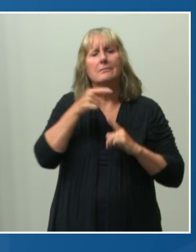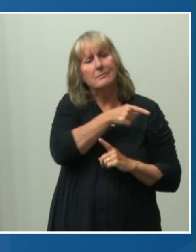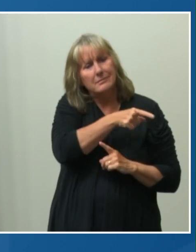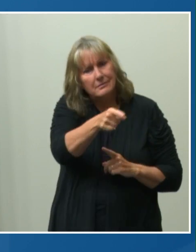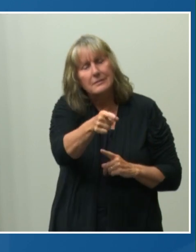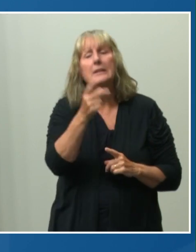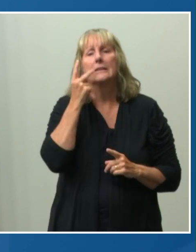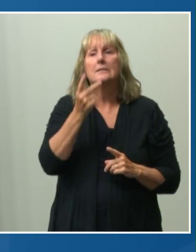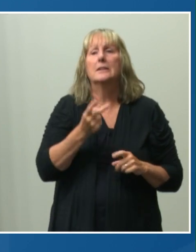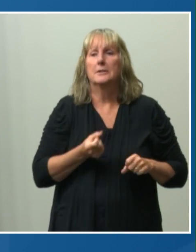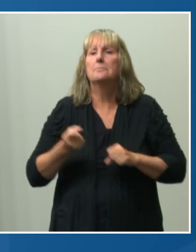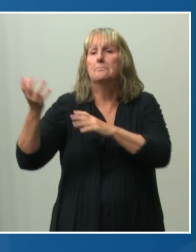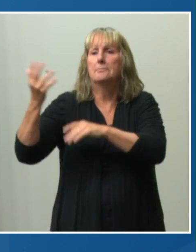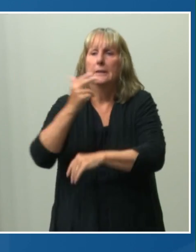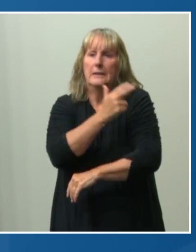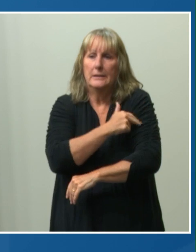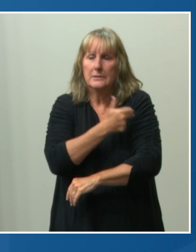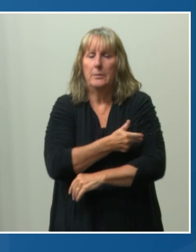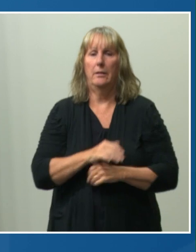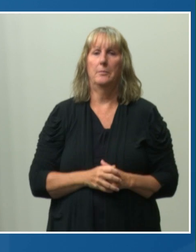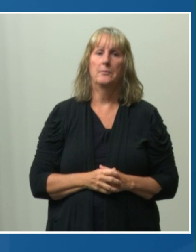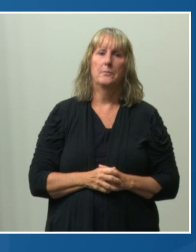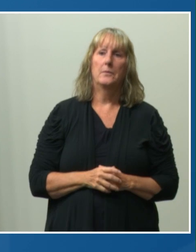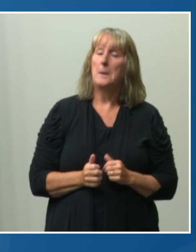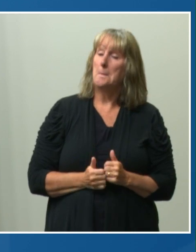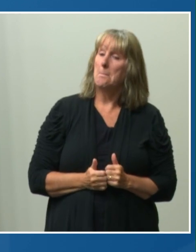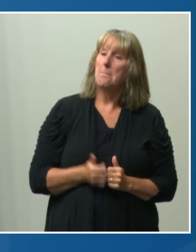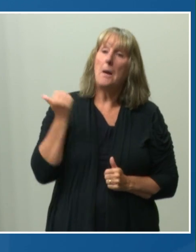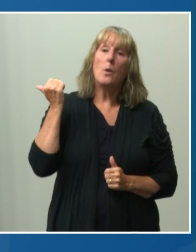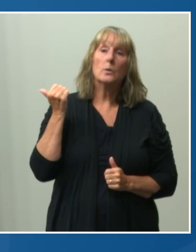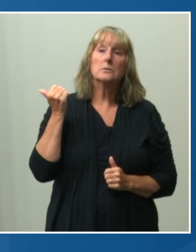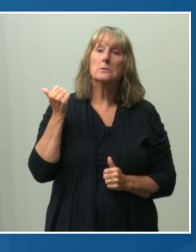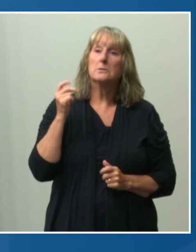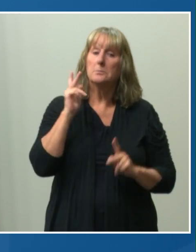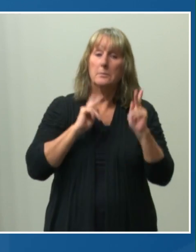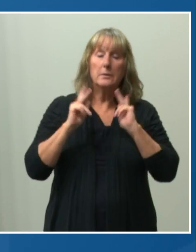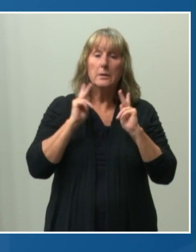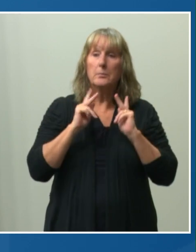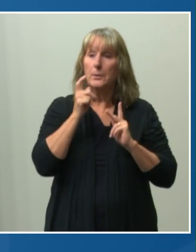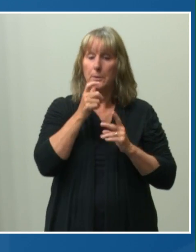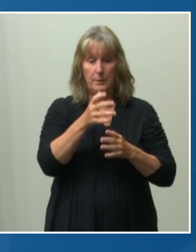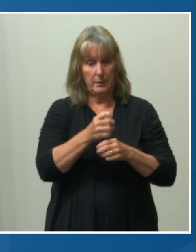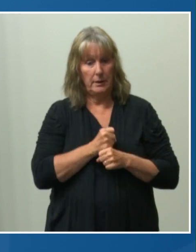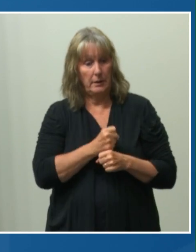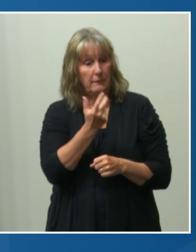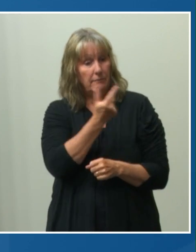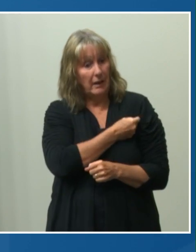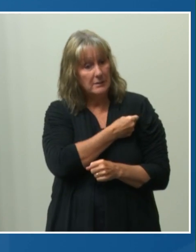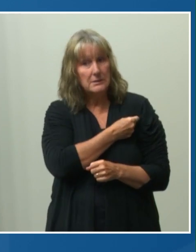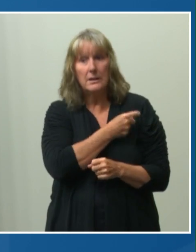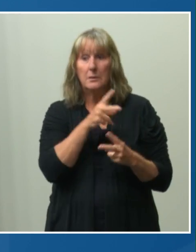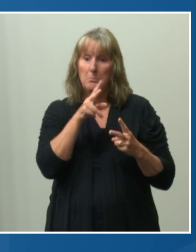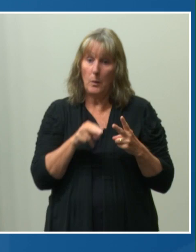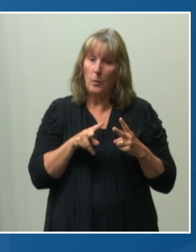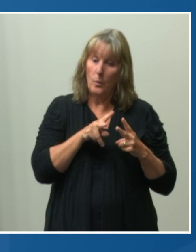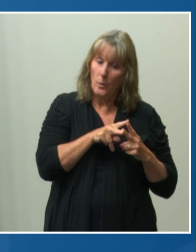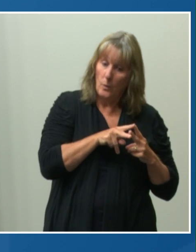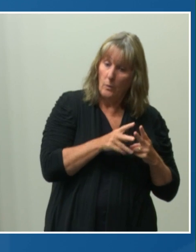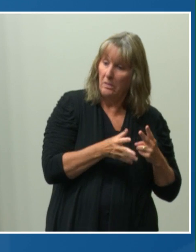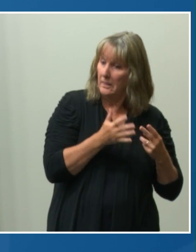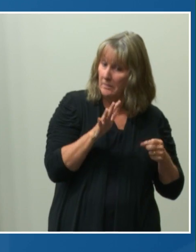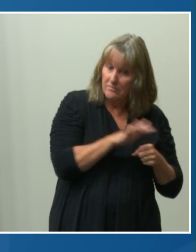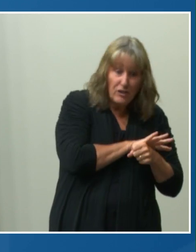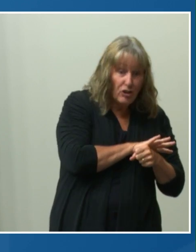that we're seeing in the hospital. So for the majority of individuals who've received the vaccine, very few of them